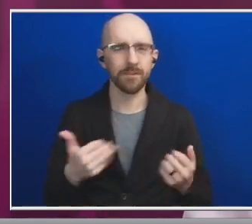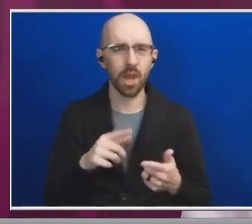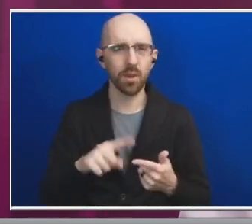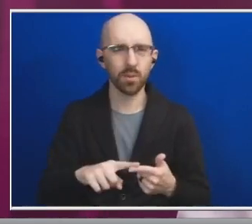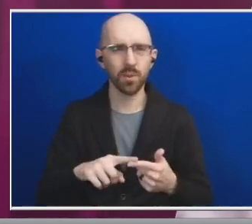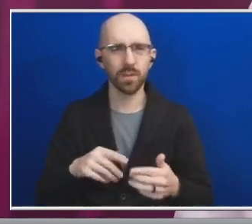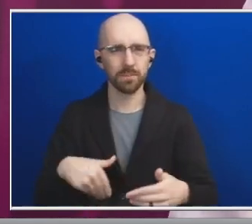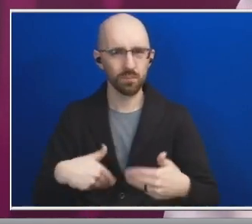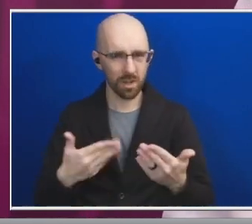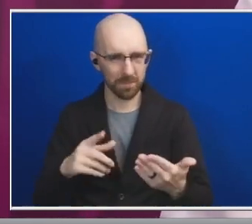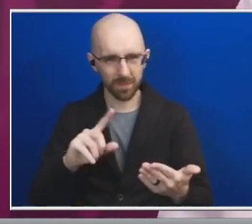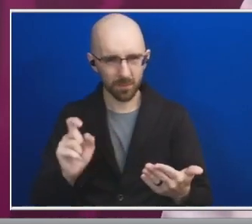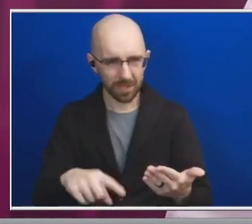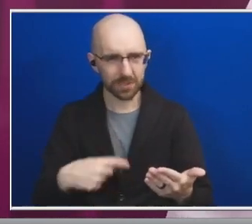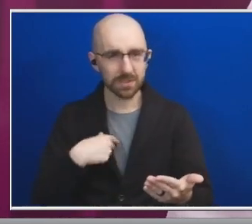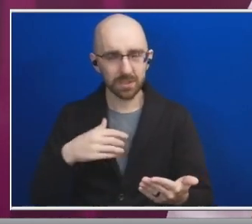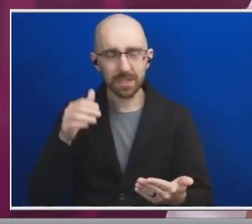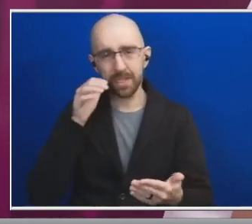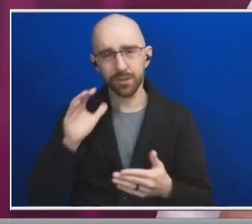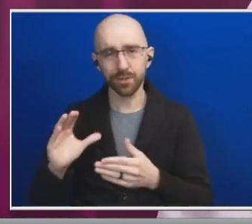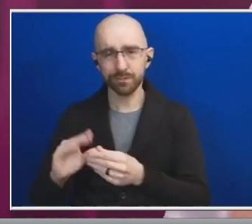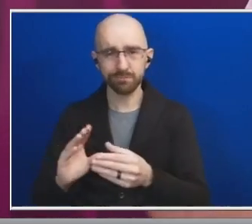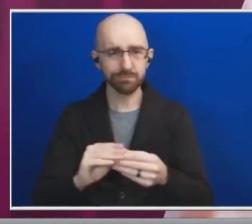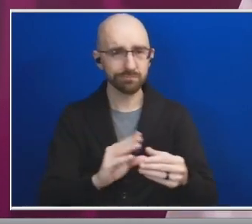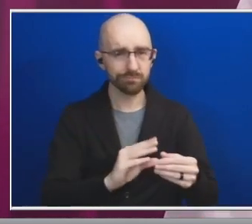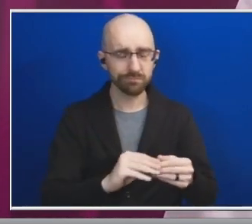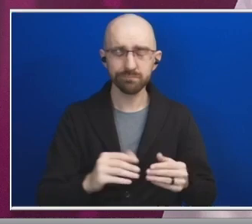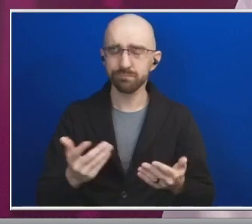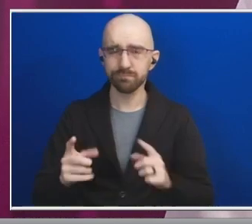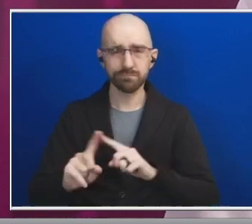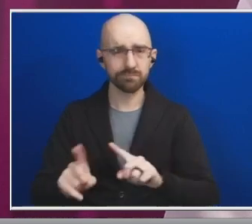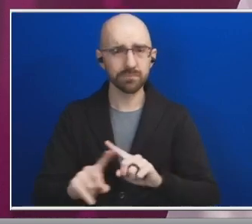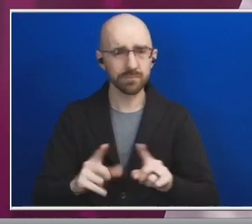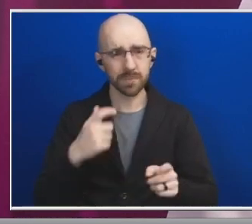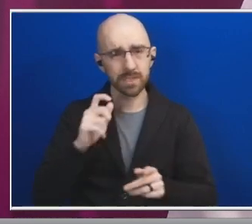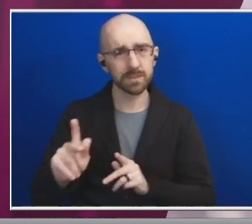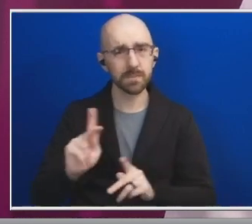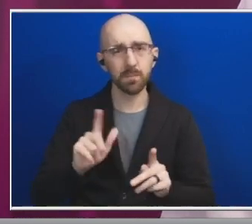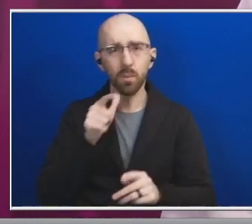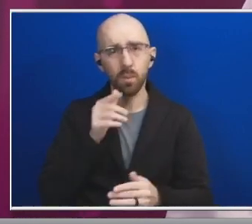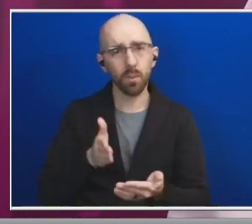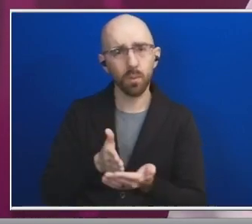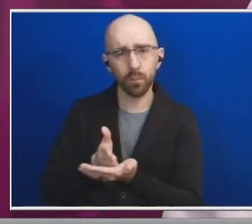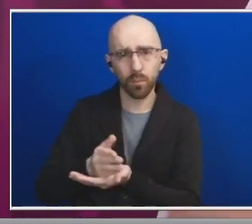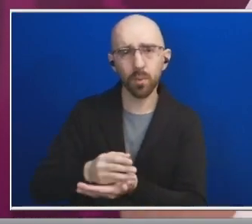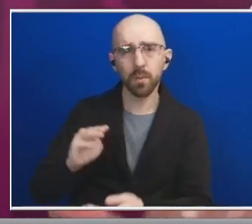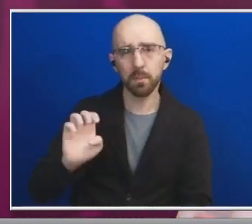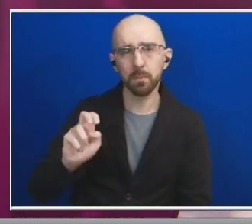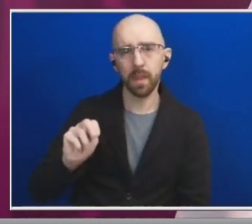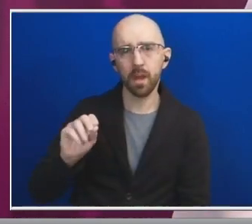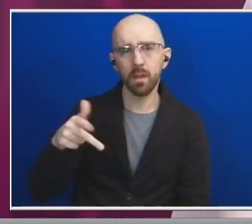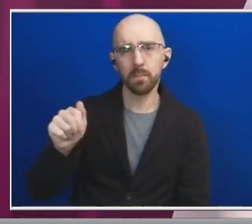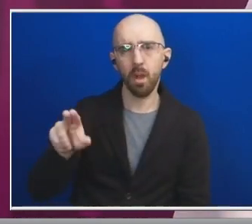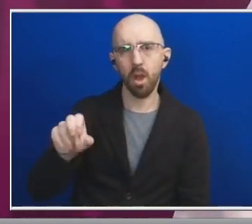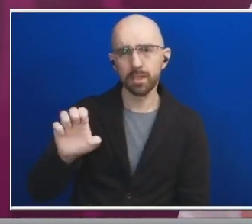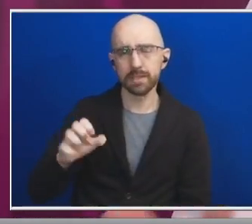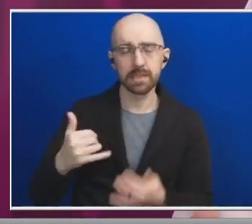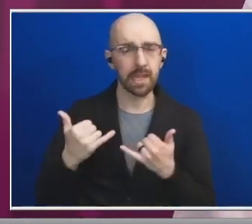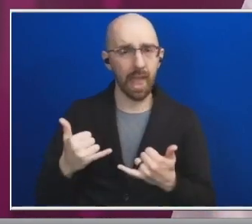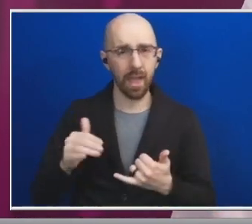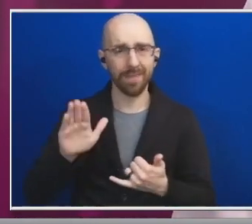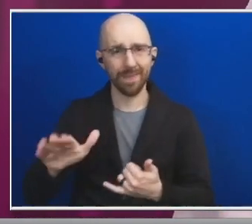hear all stories, you know, because the people that are going through menopause now, really it's their mothers that